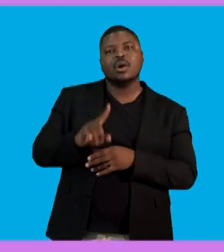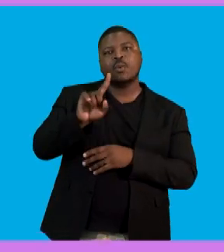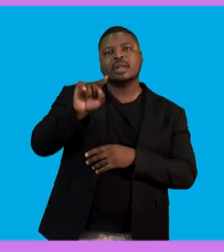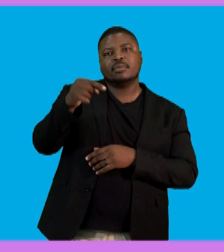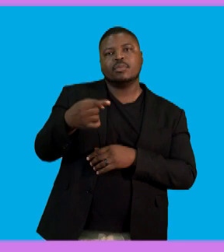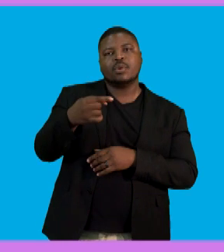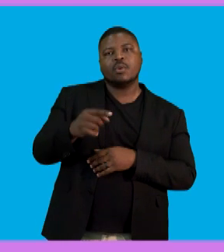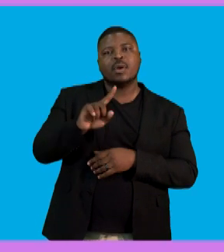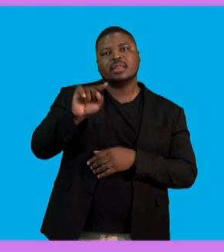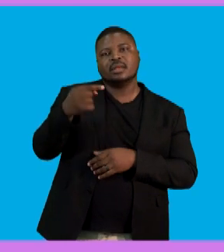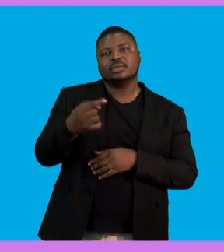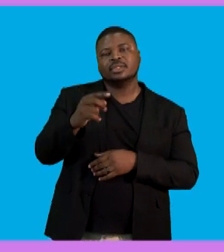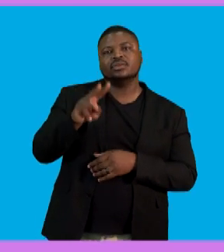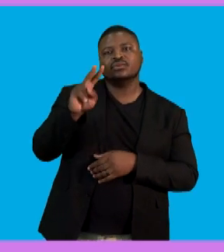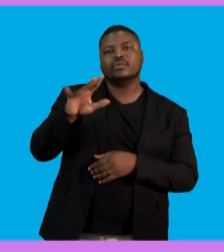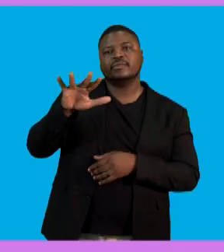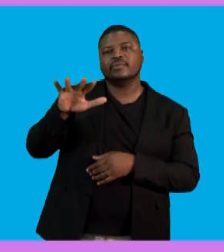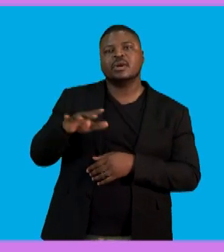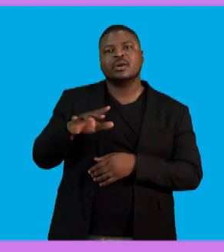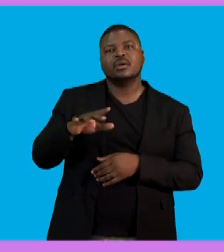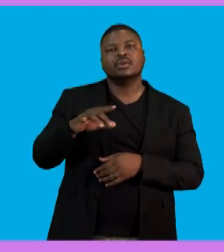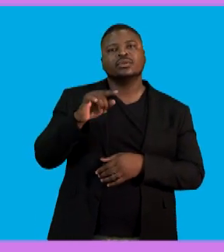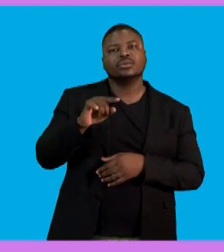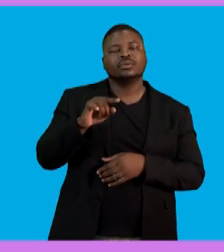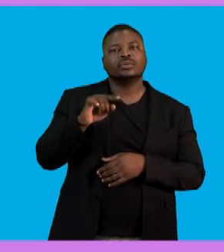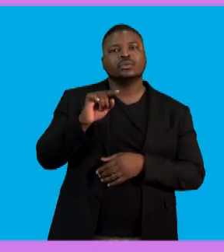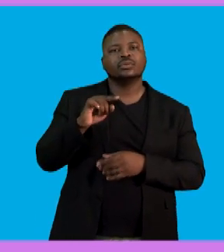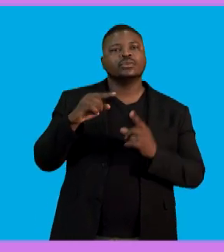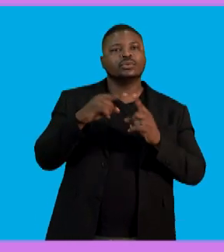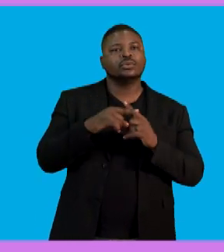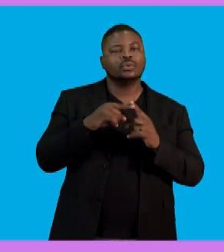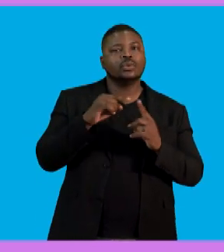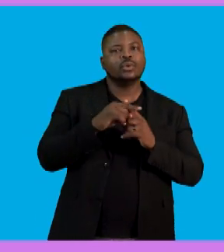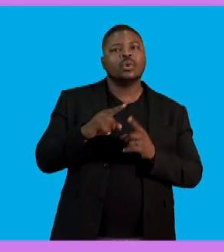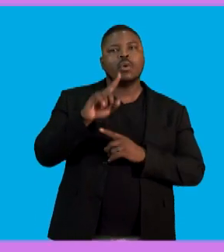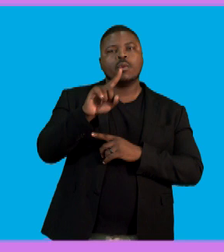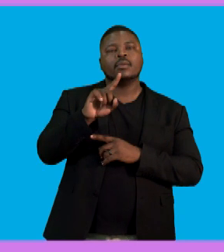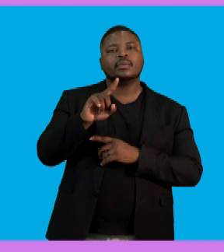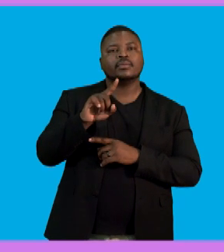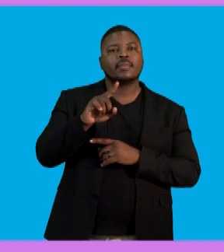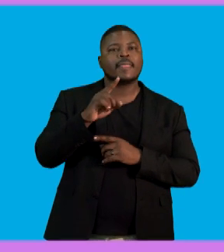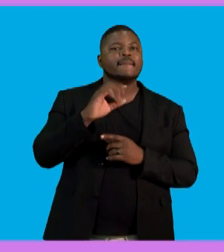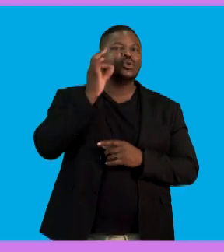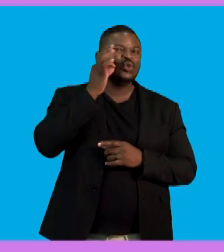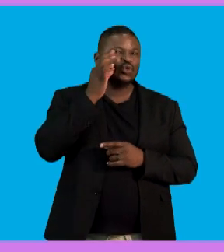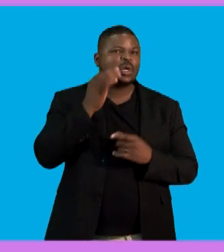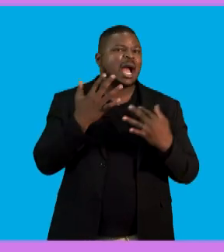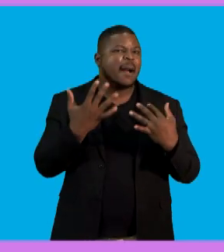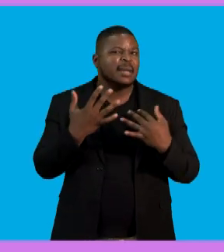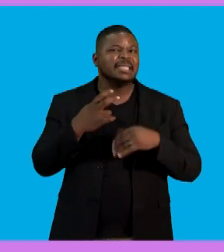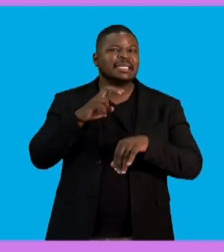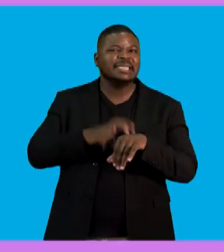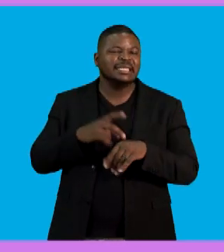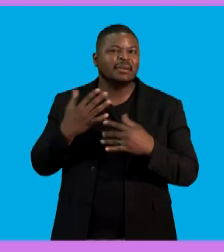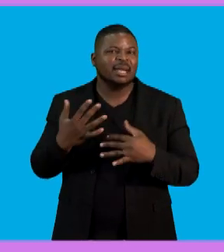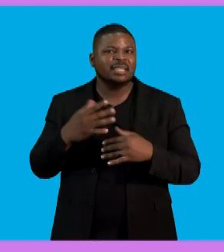1,250 milliliters? They say the ratio of flour to sugar. So it means this is for our flour, this is for our sugar. How many milliliters of sugar? So